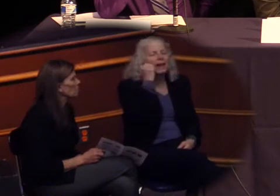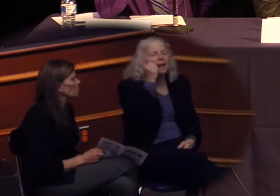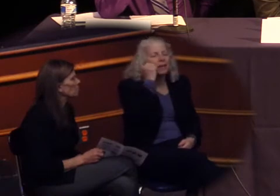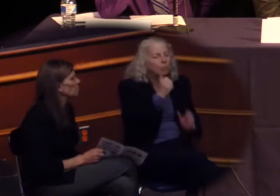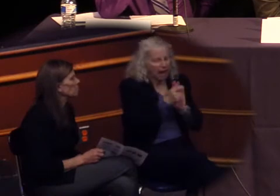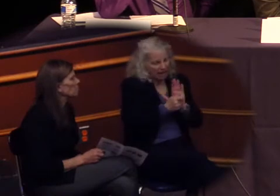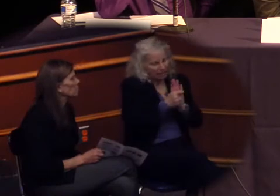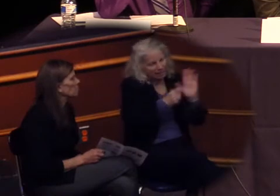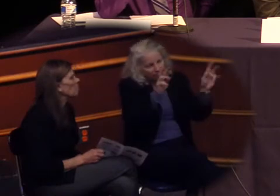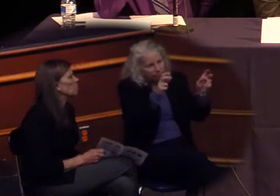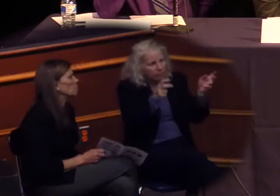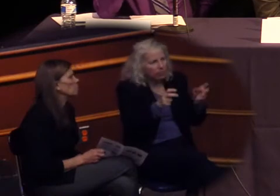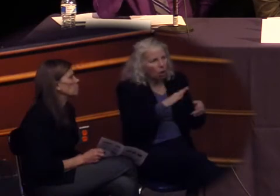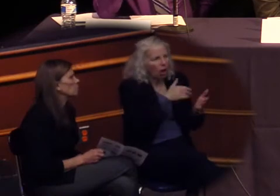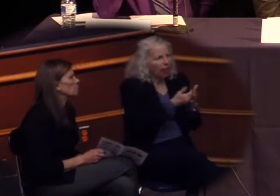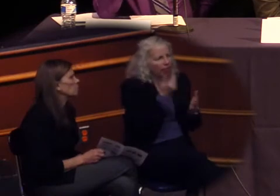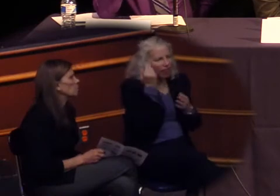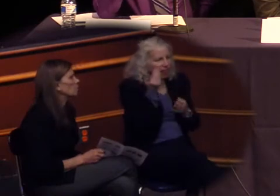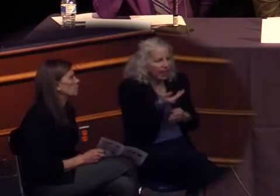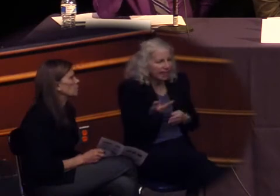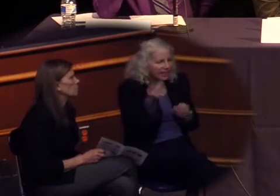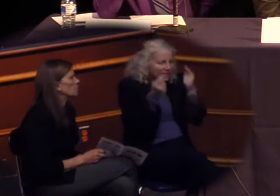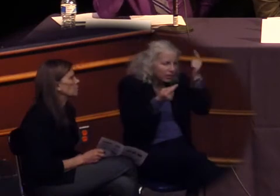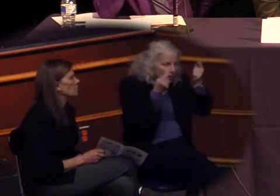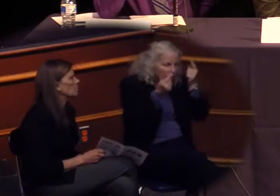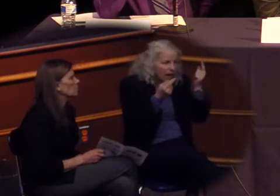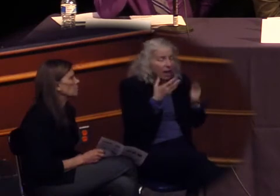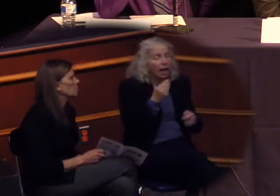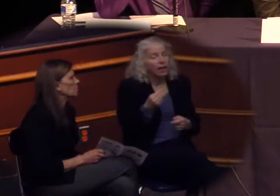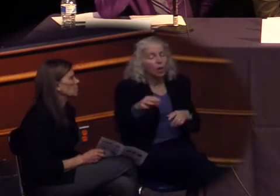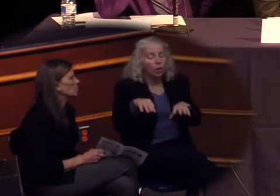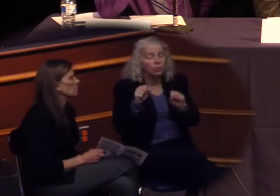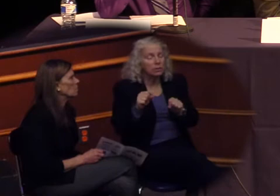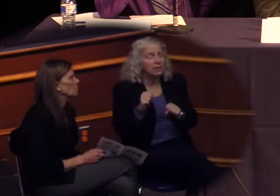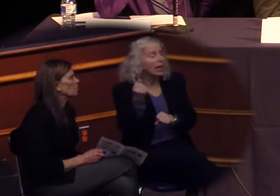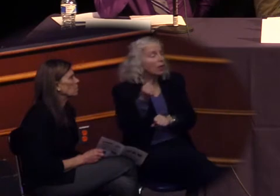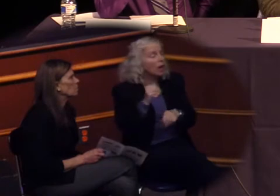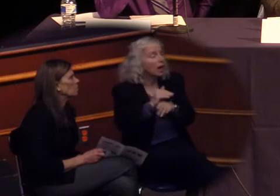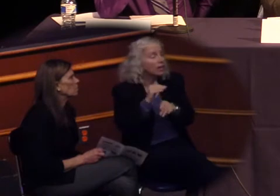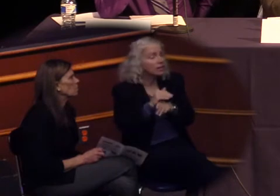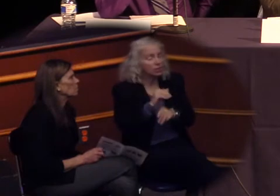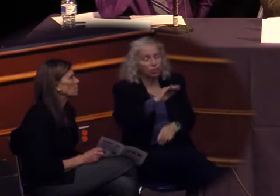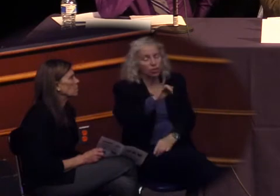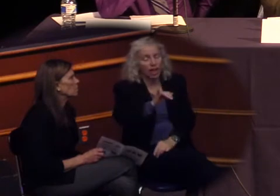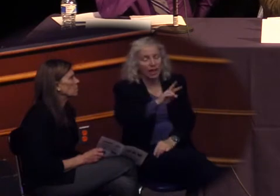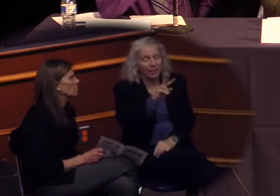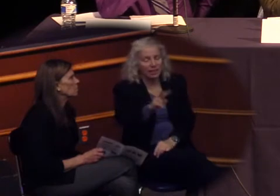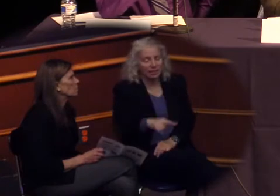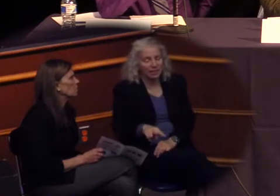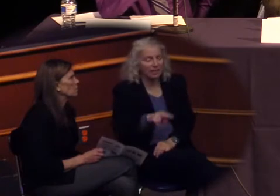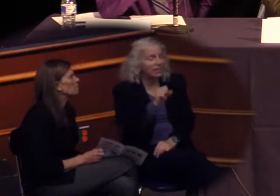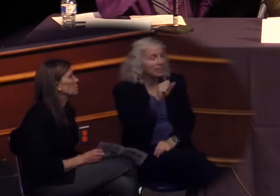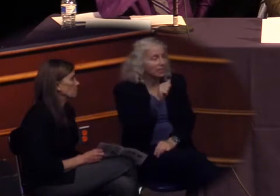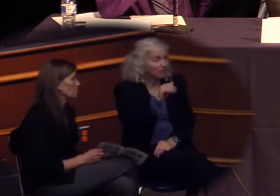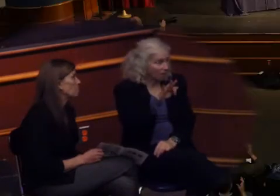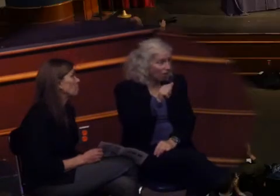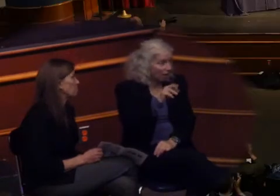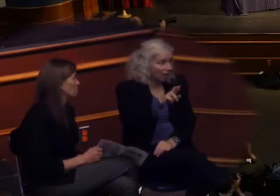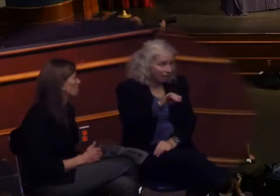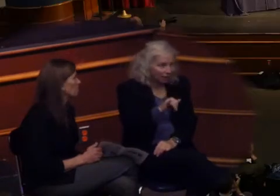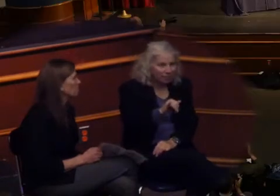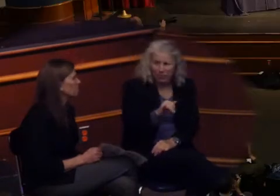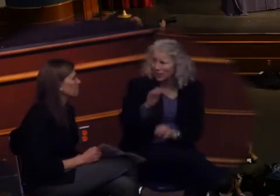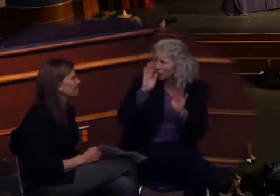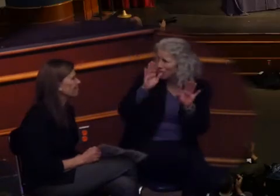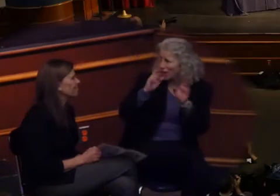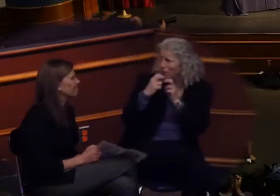Considered. And as music producer, he's the host of Jazz Safari that's heard on Saturday nights. This is a really great panel, and I'm really glad they all